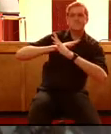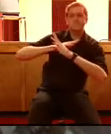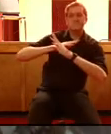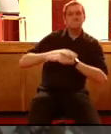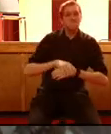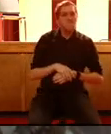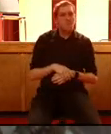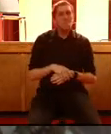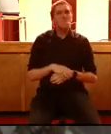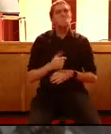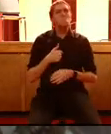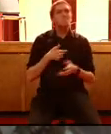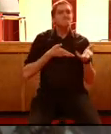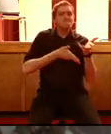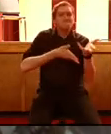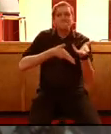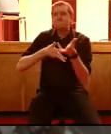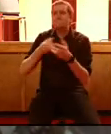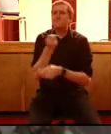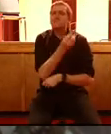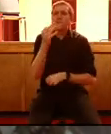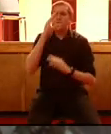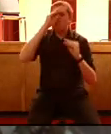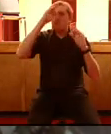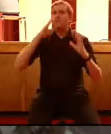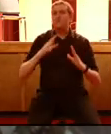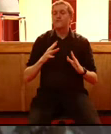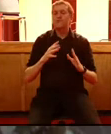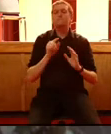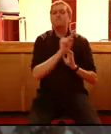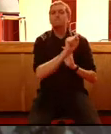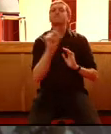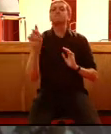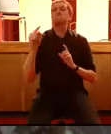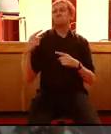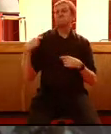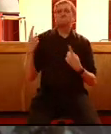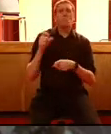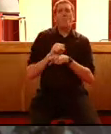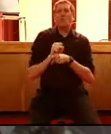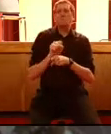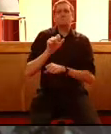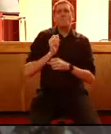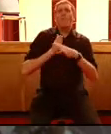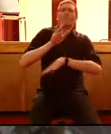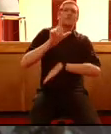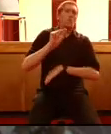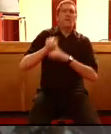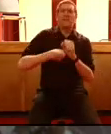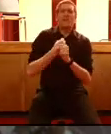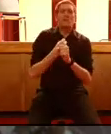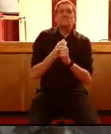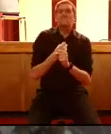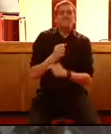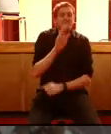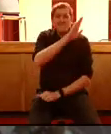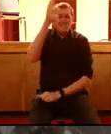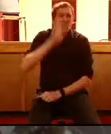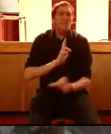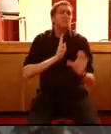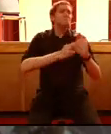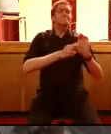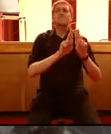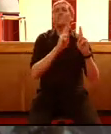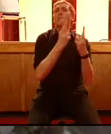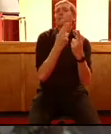I've talked with several teachers that have been in our system for 20 years plus. They were never in the union. In the